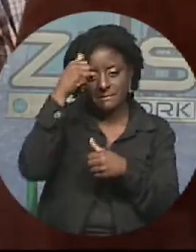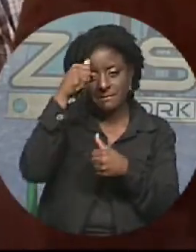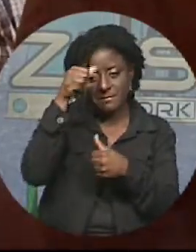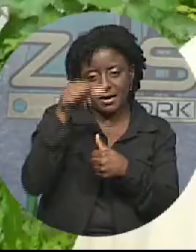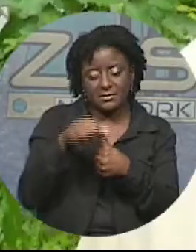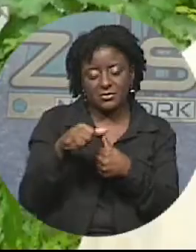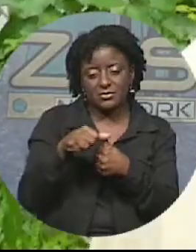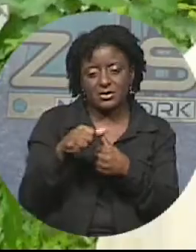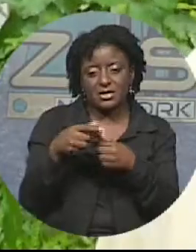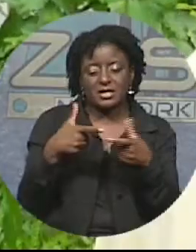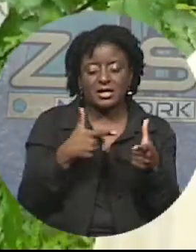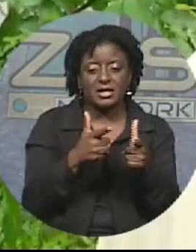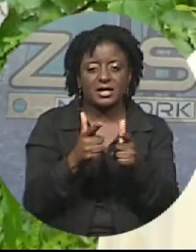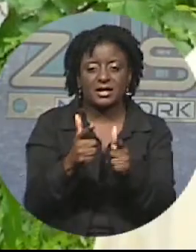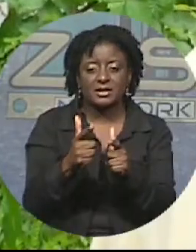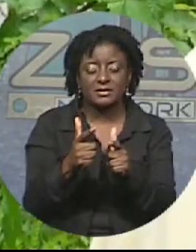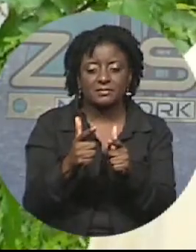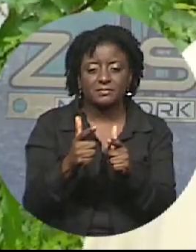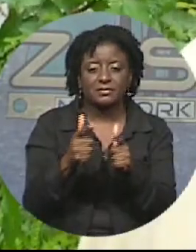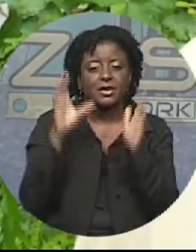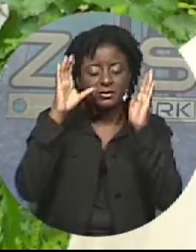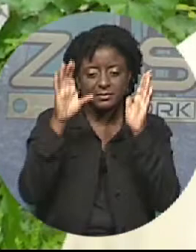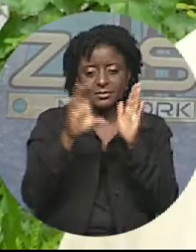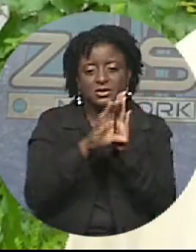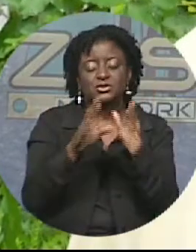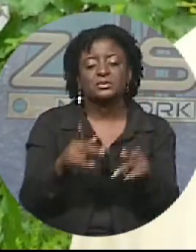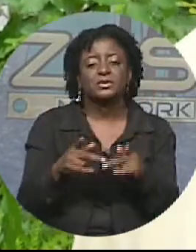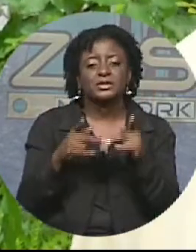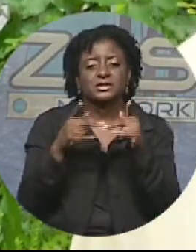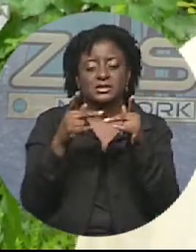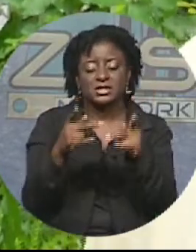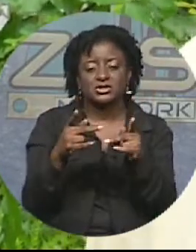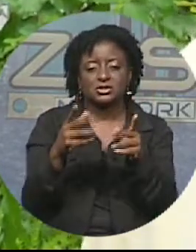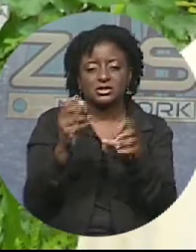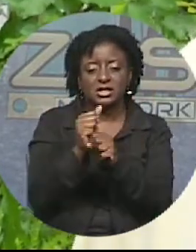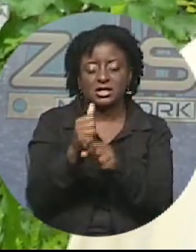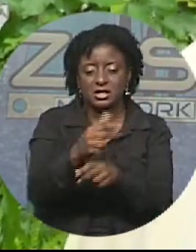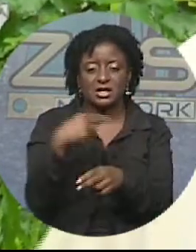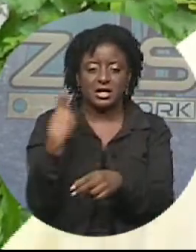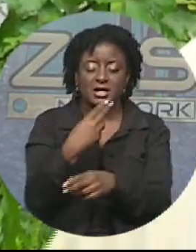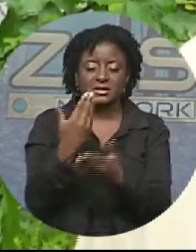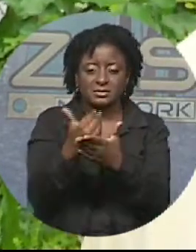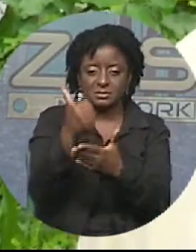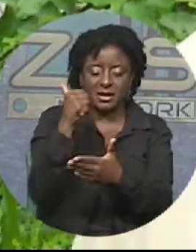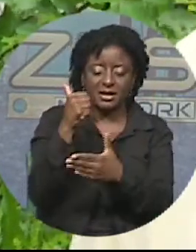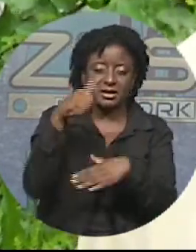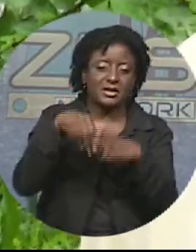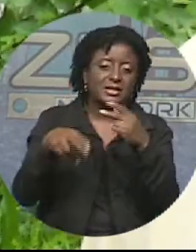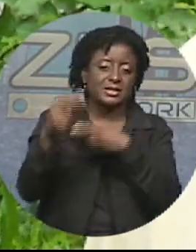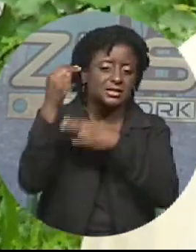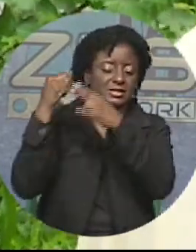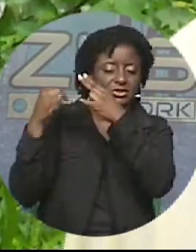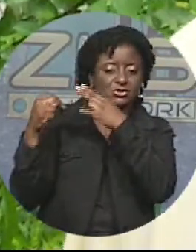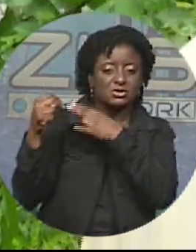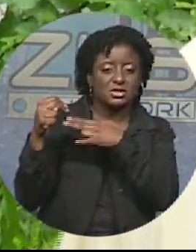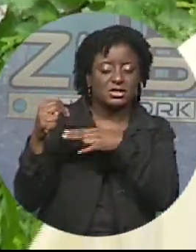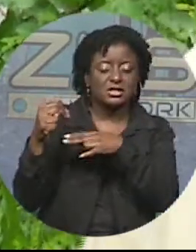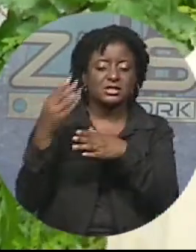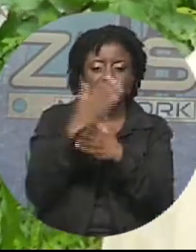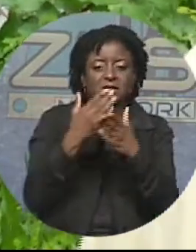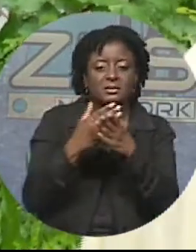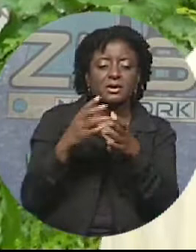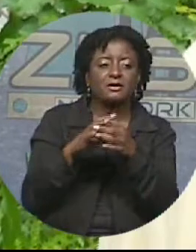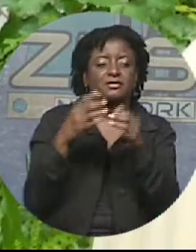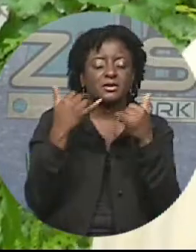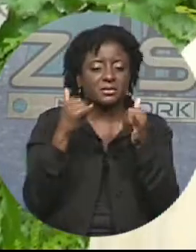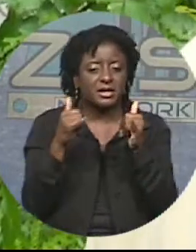Perry Christie. Slide presentation, taking us a little bit back into the history of some of the players and so forth. And then we're going to,